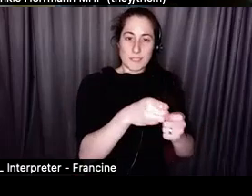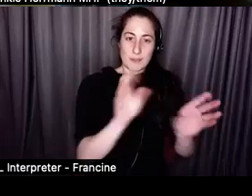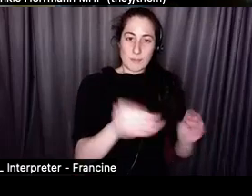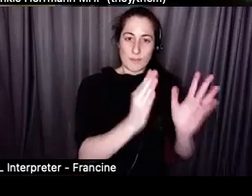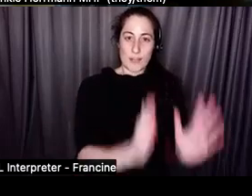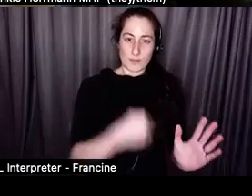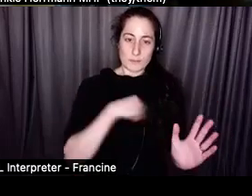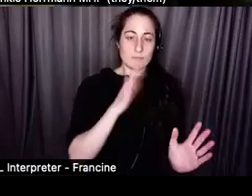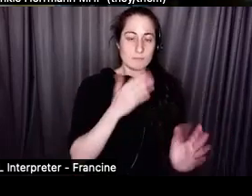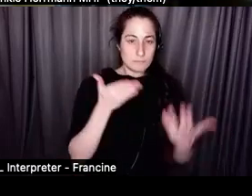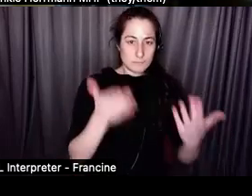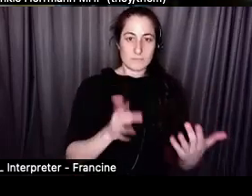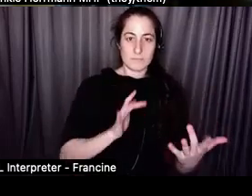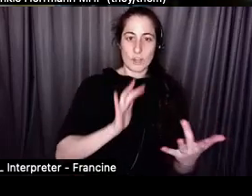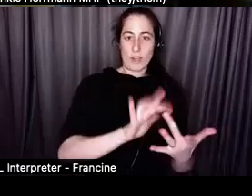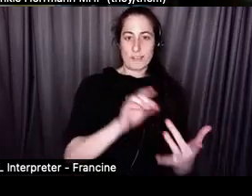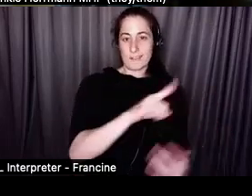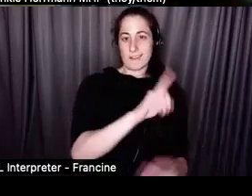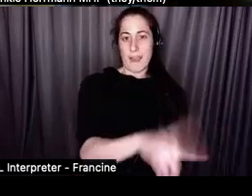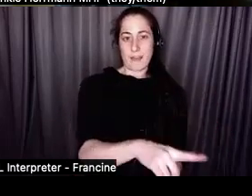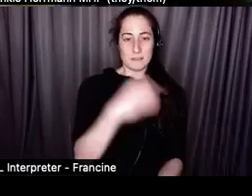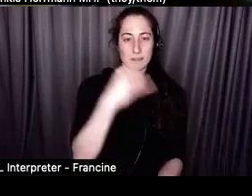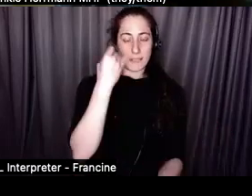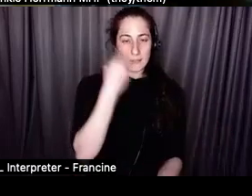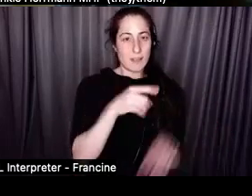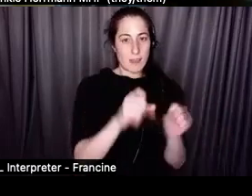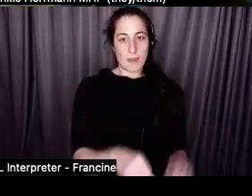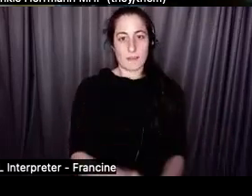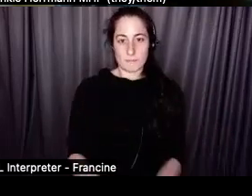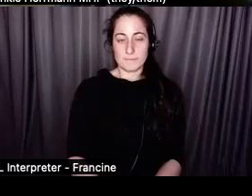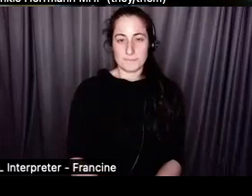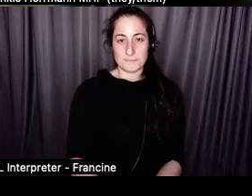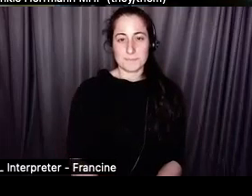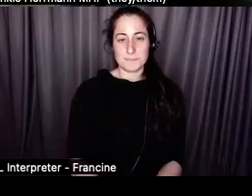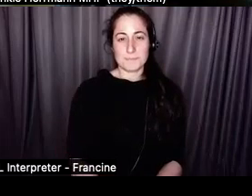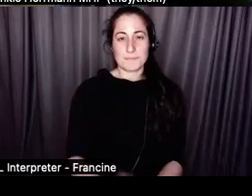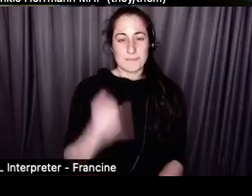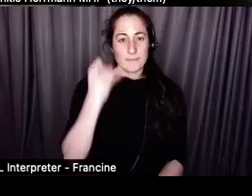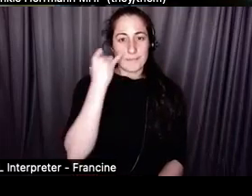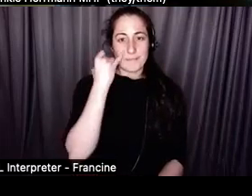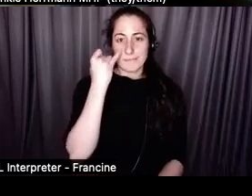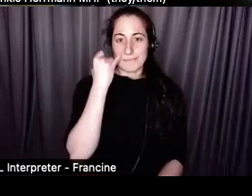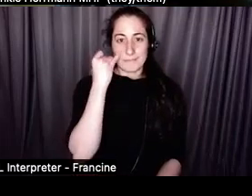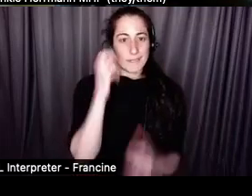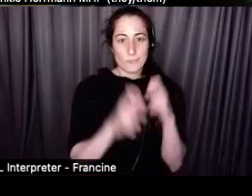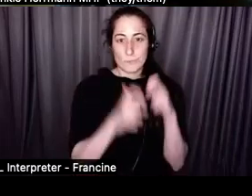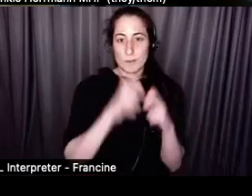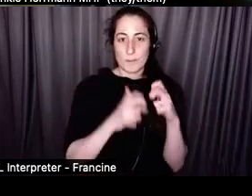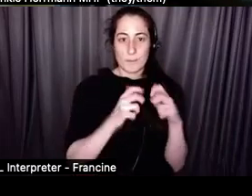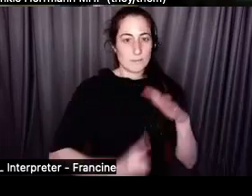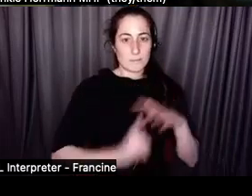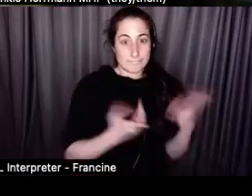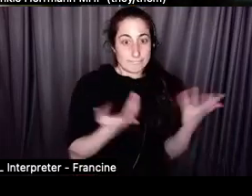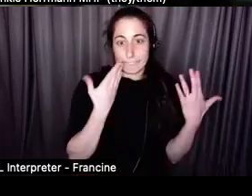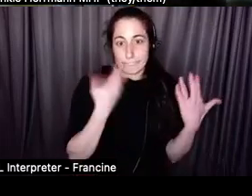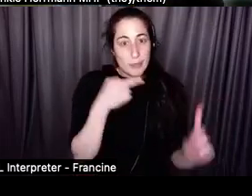recommend contact your provider and ask them if they are able to. And if you run into kind of like problems with them not even being sure, you can always